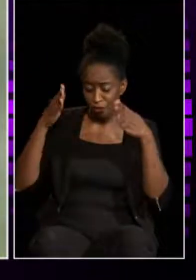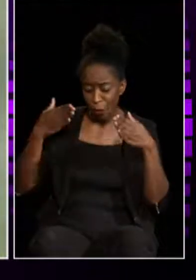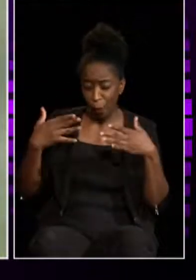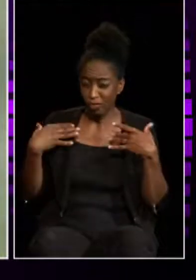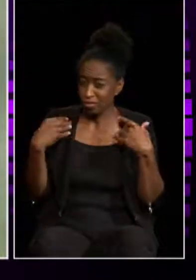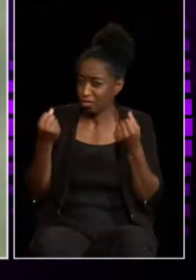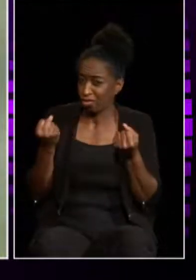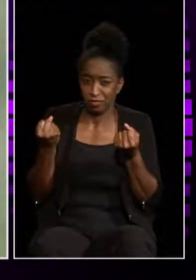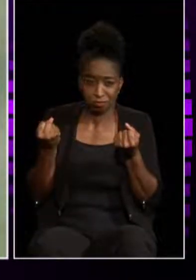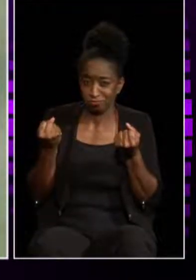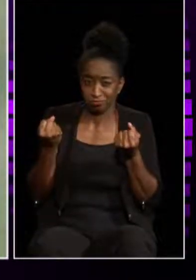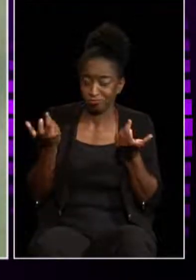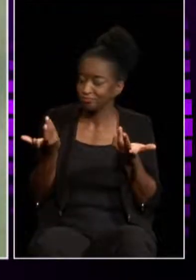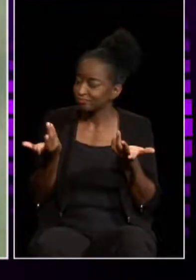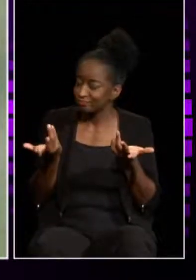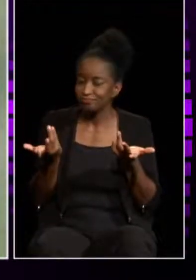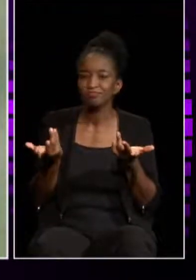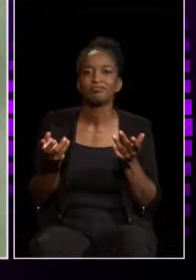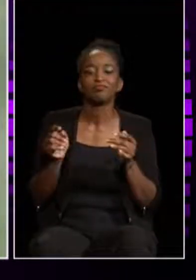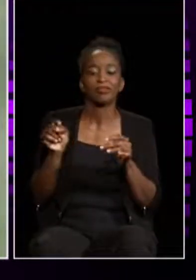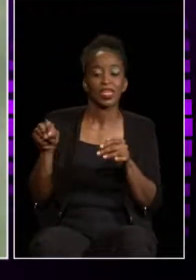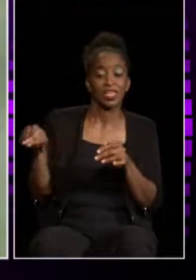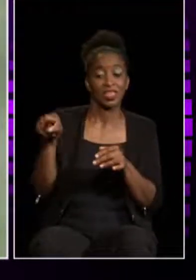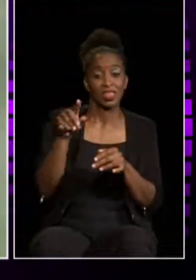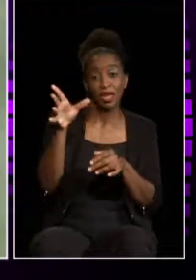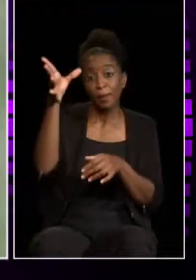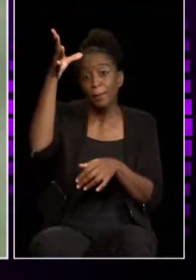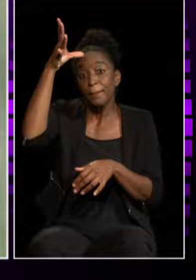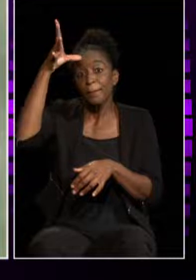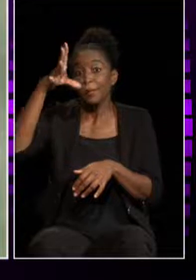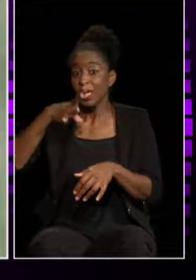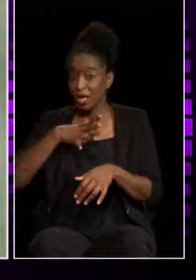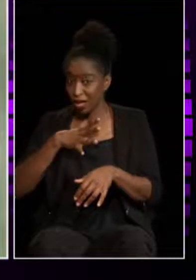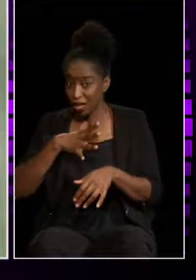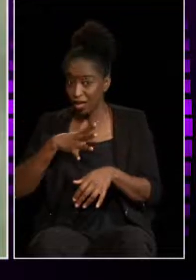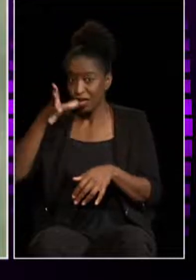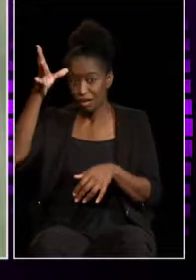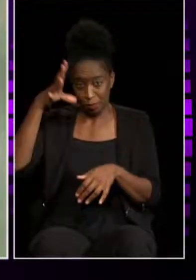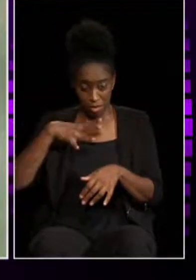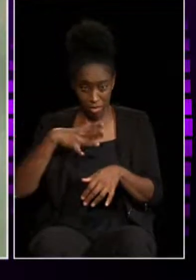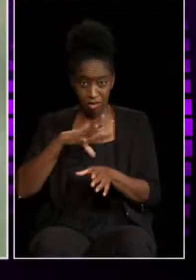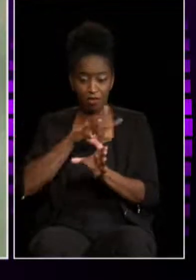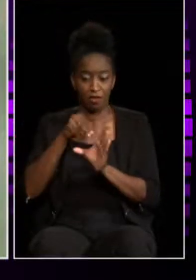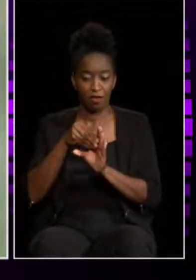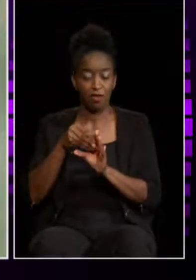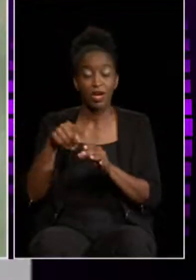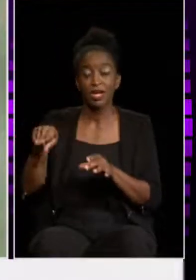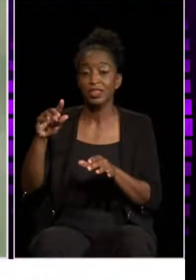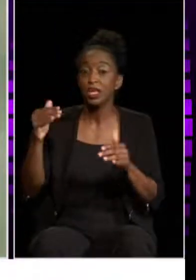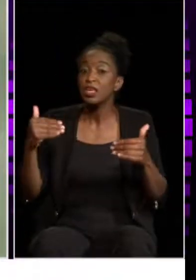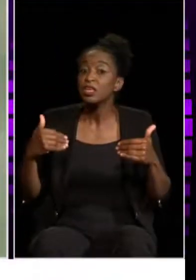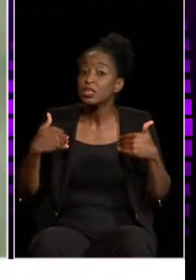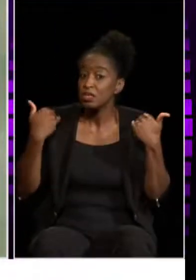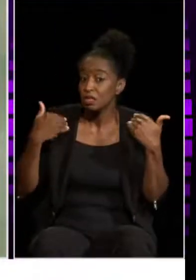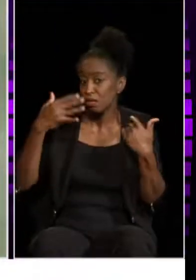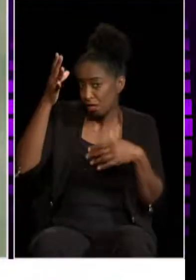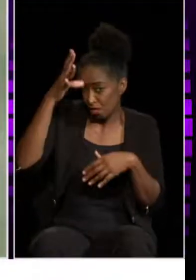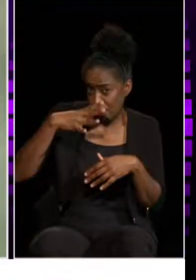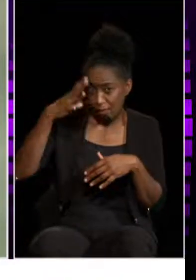representation where we can inform and educate, where men can feel comfortable coming forward, young men in particular, coming forward